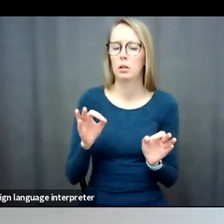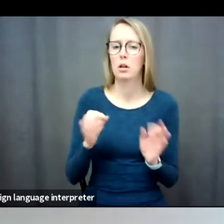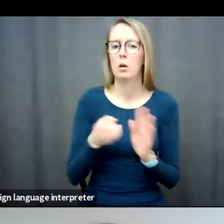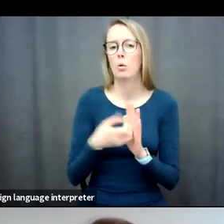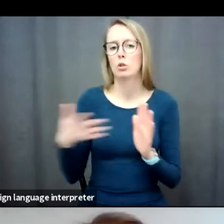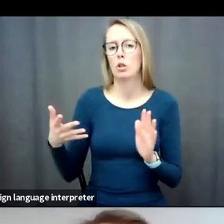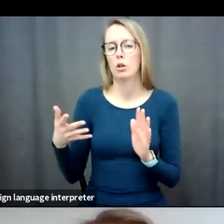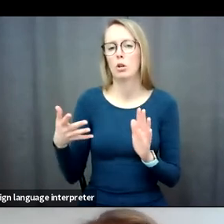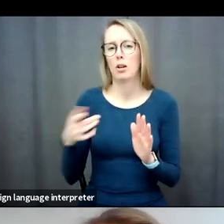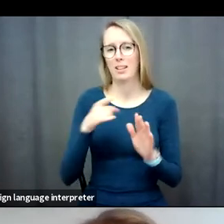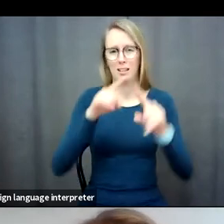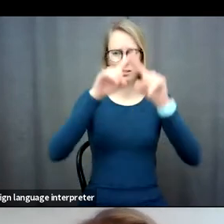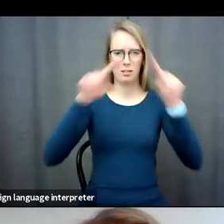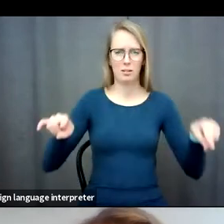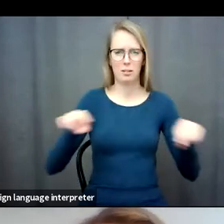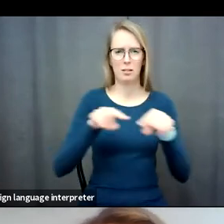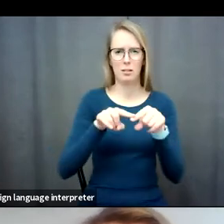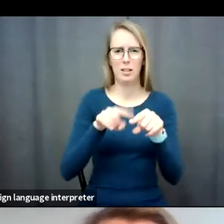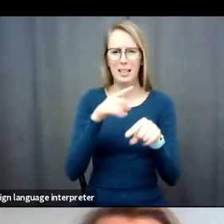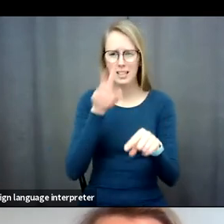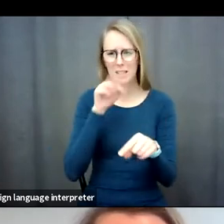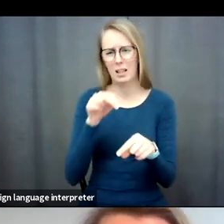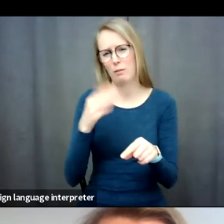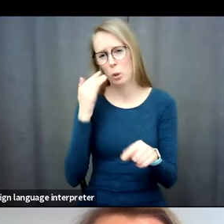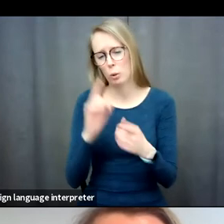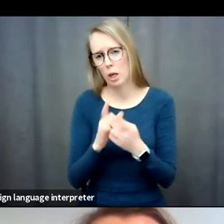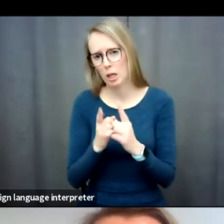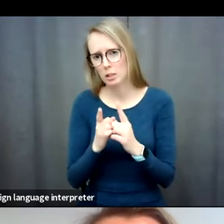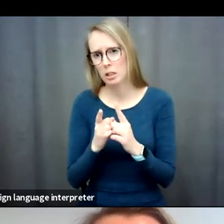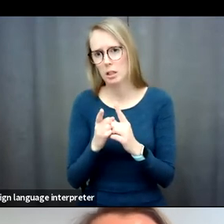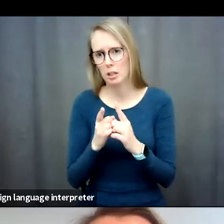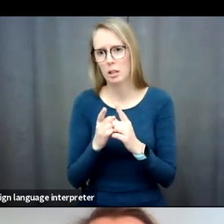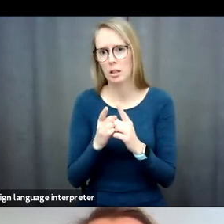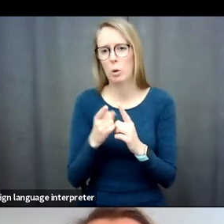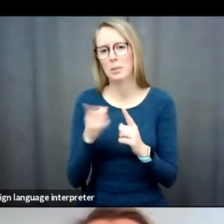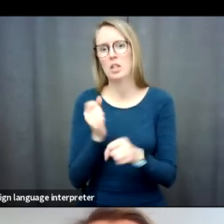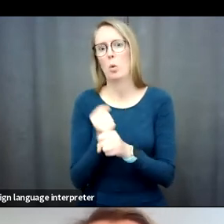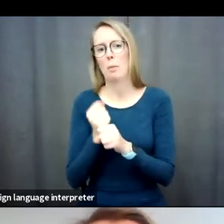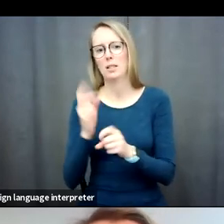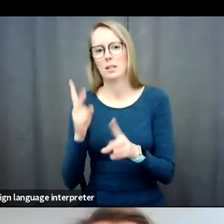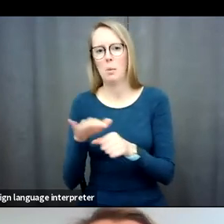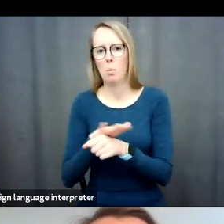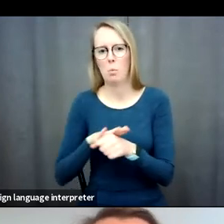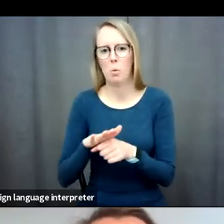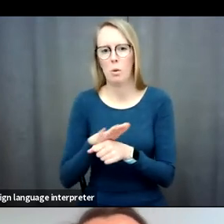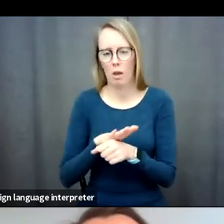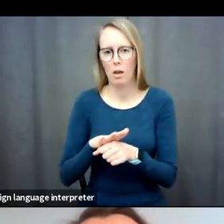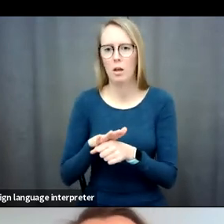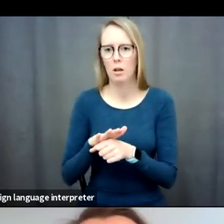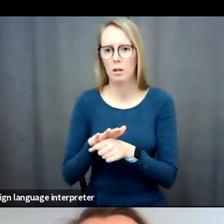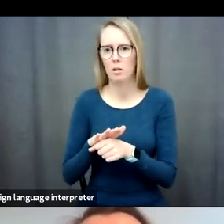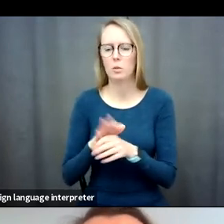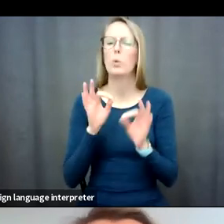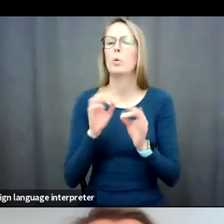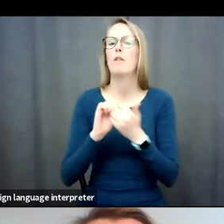this is the old chart. I guess some of you have seen it if you're in this business, that how do you change